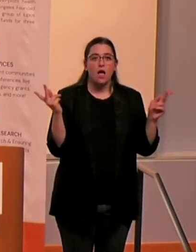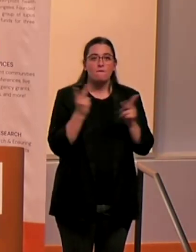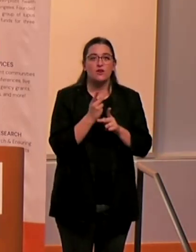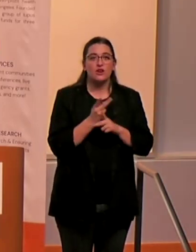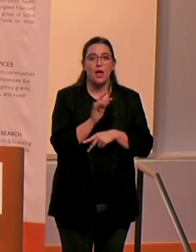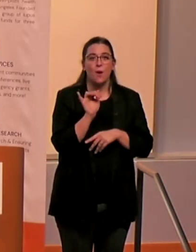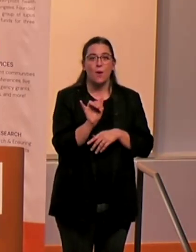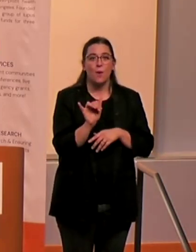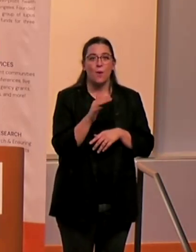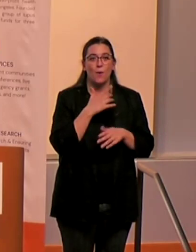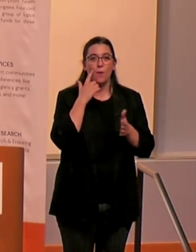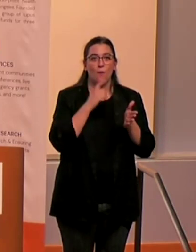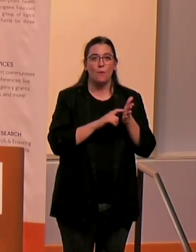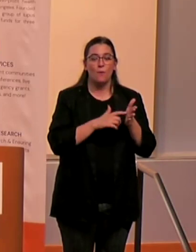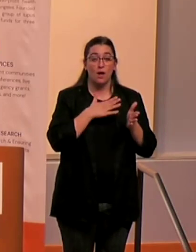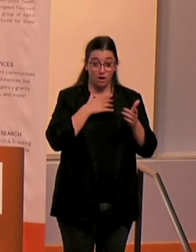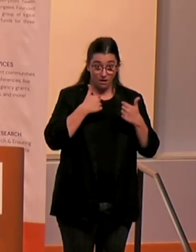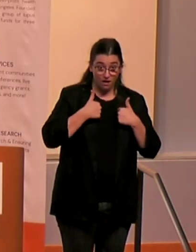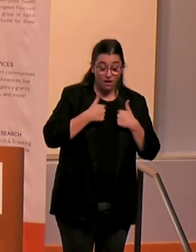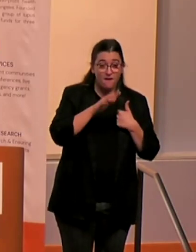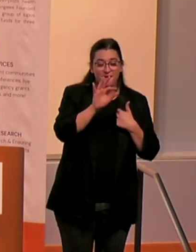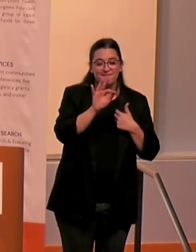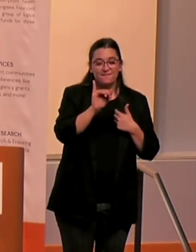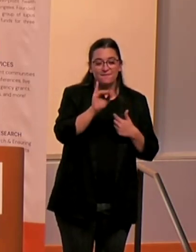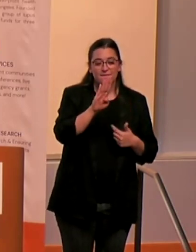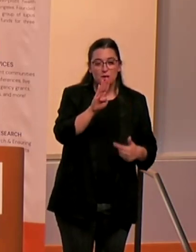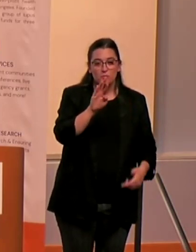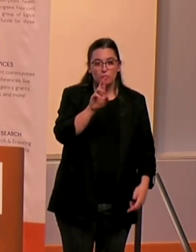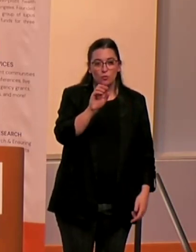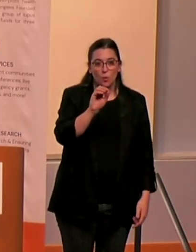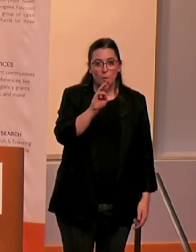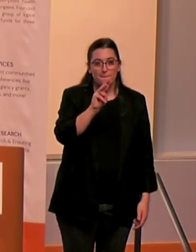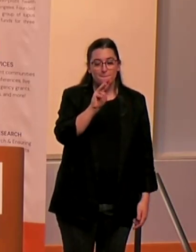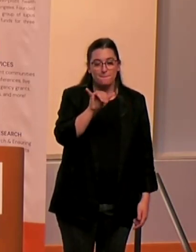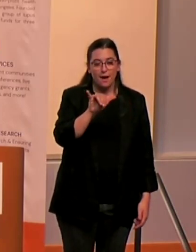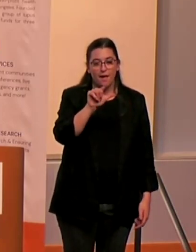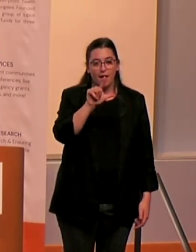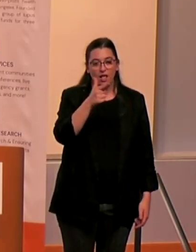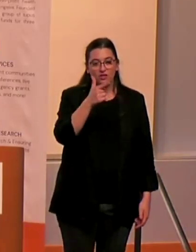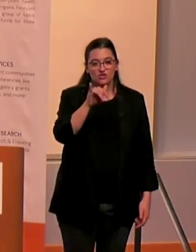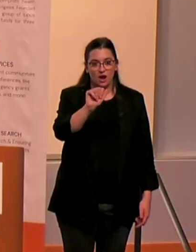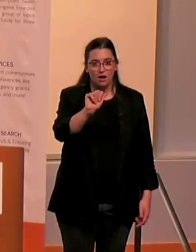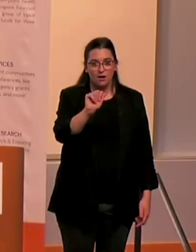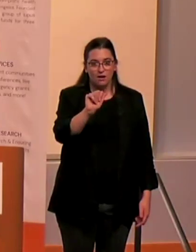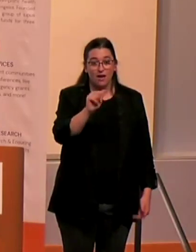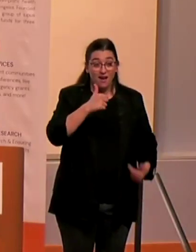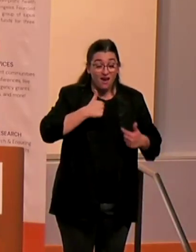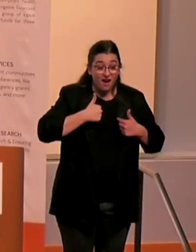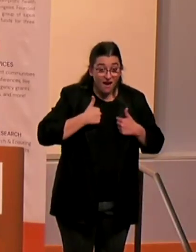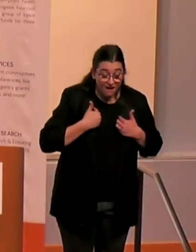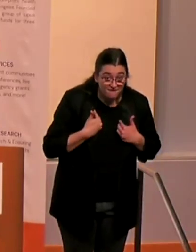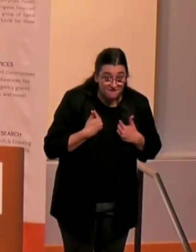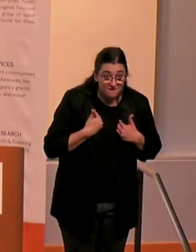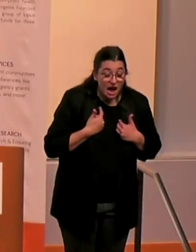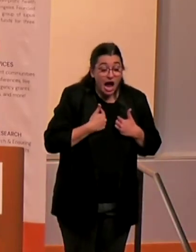hadn't listened to my own body, then they would have probably just kept me quiet and I would have kept living in